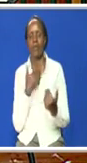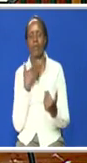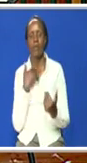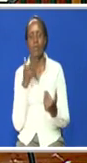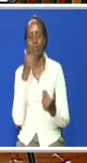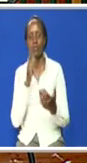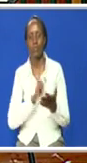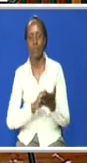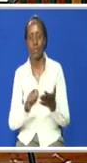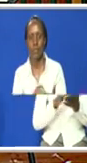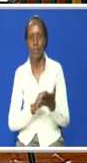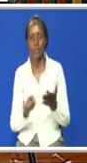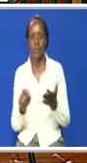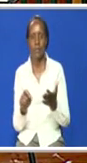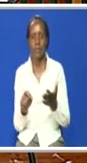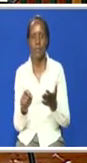write